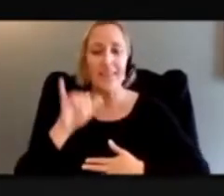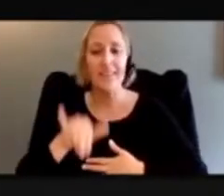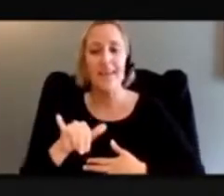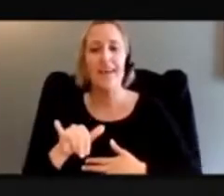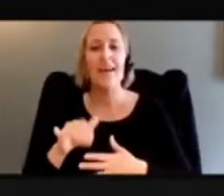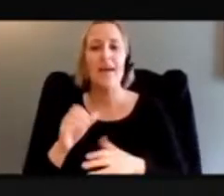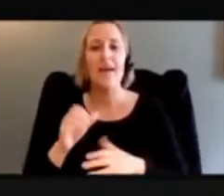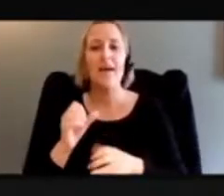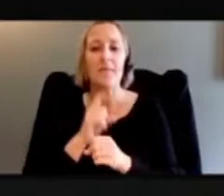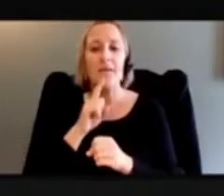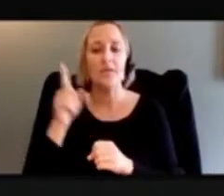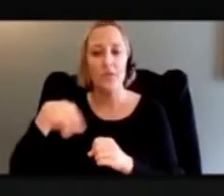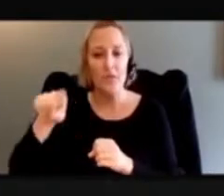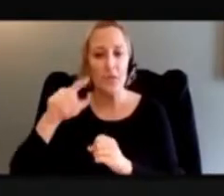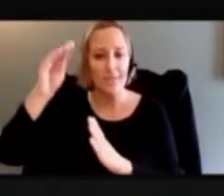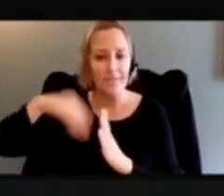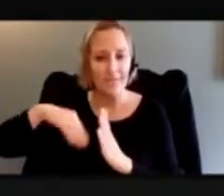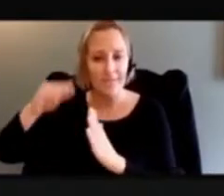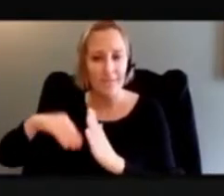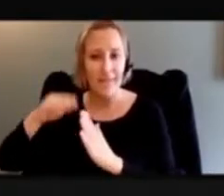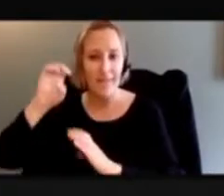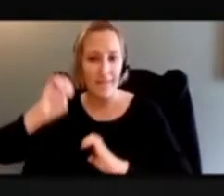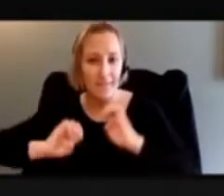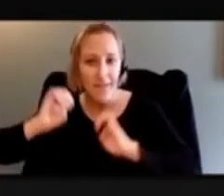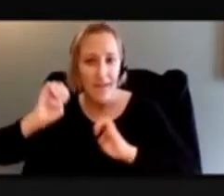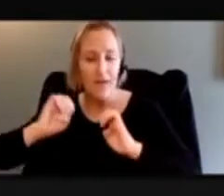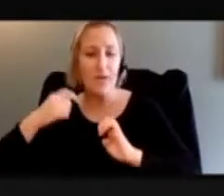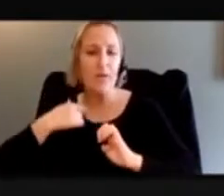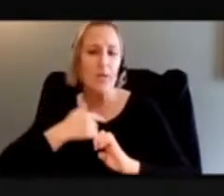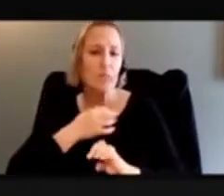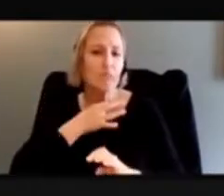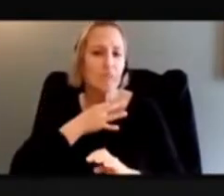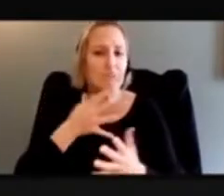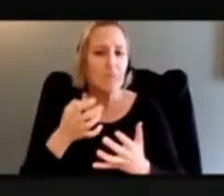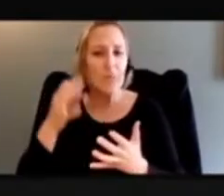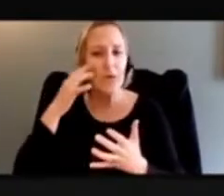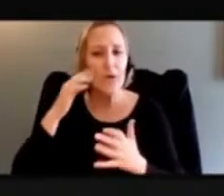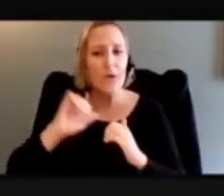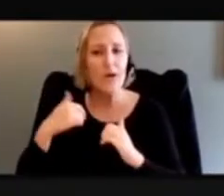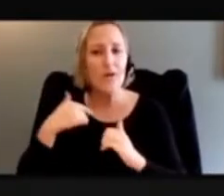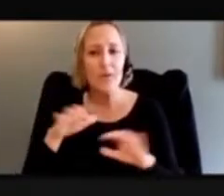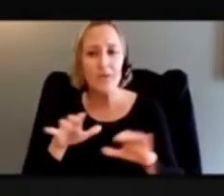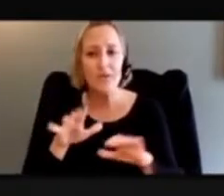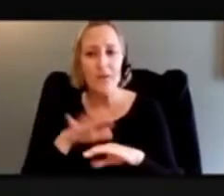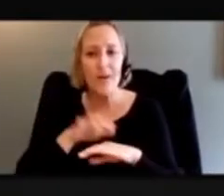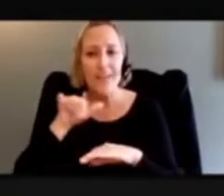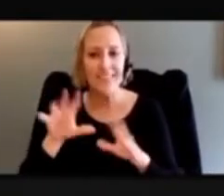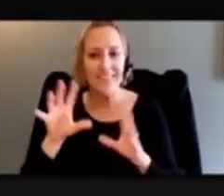Please make sure you fill out those evaluations. We really want to know how we did on the conference.